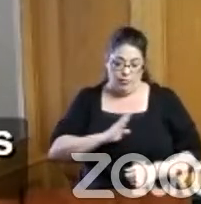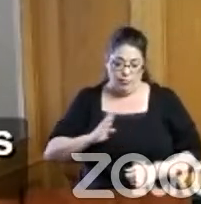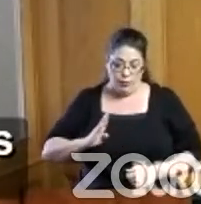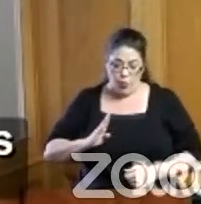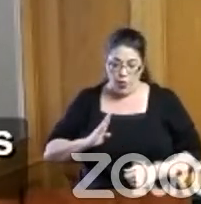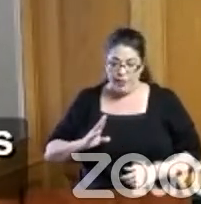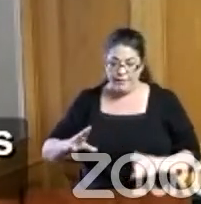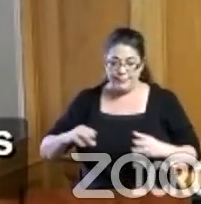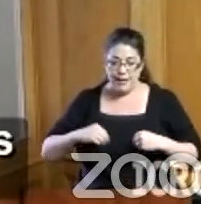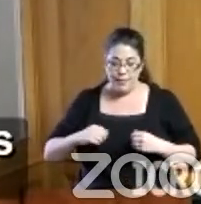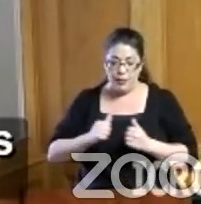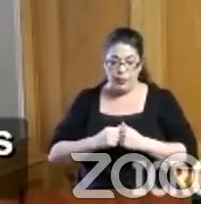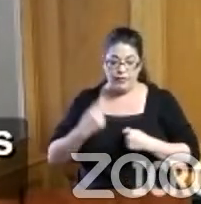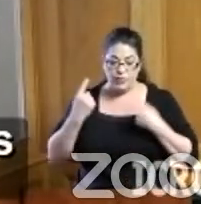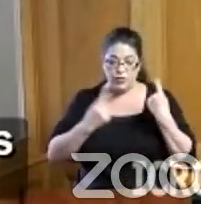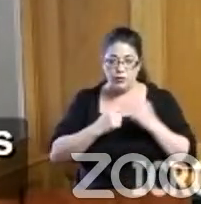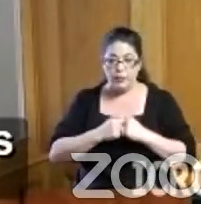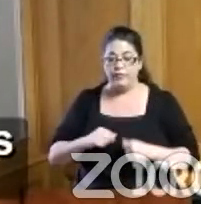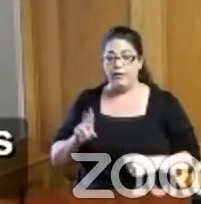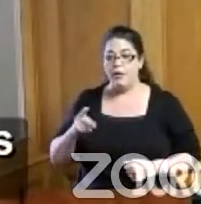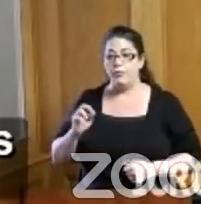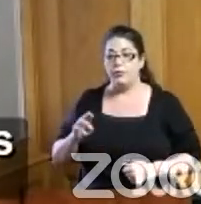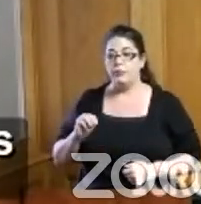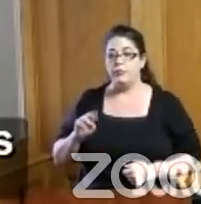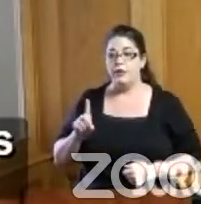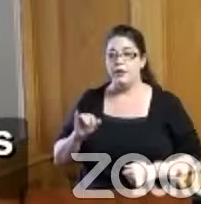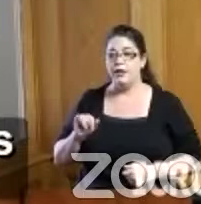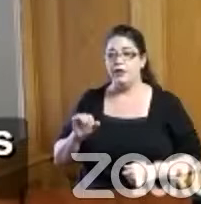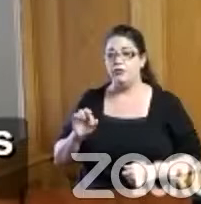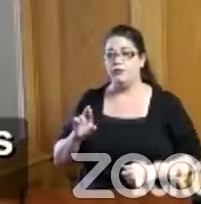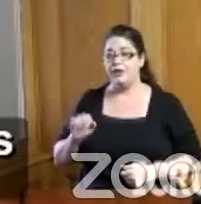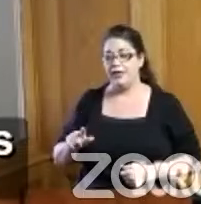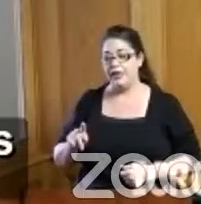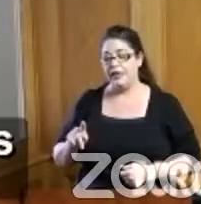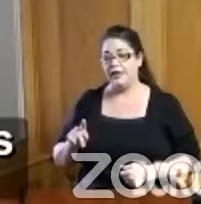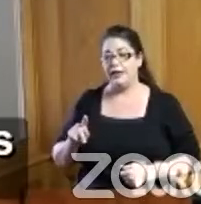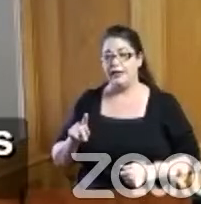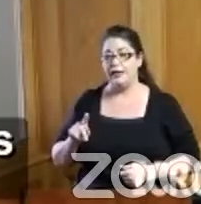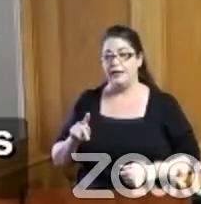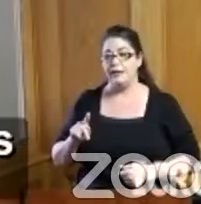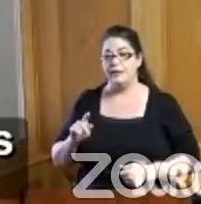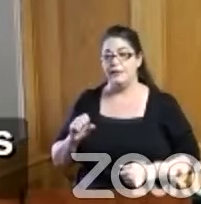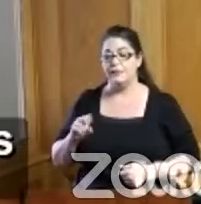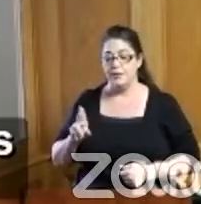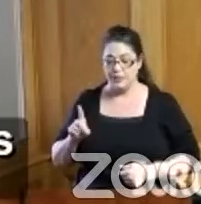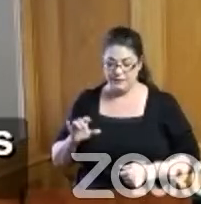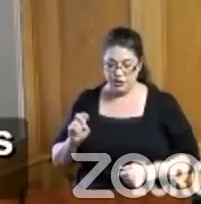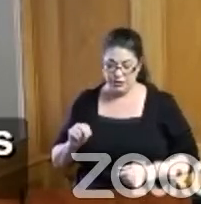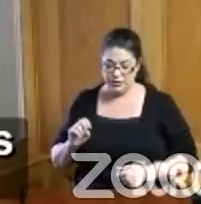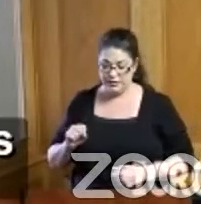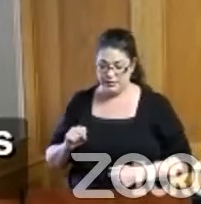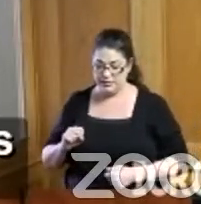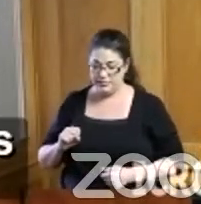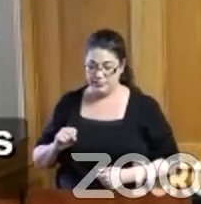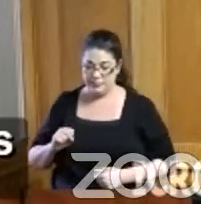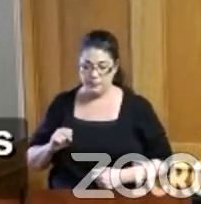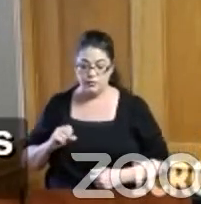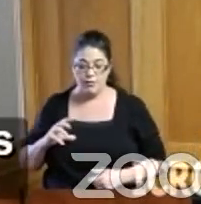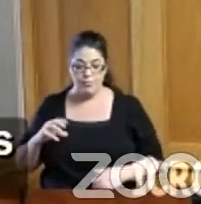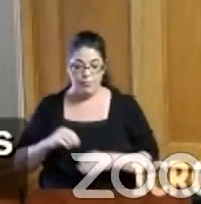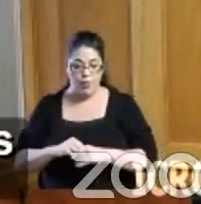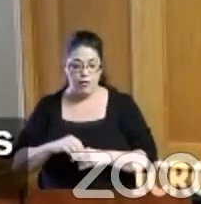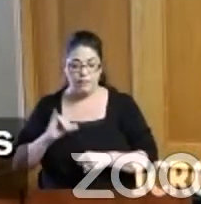concerning the upper Muddy Creek interceptor sewer. And so this was one of the requests that was part of that resolution